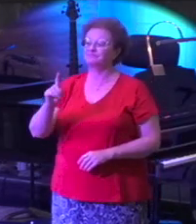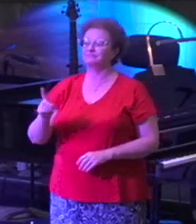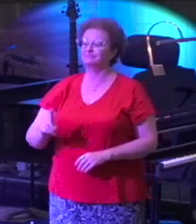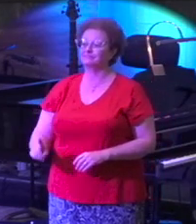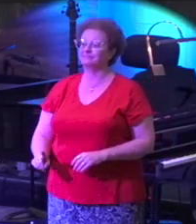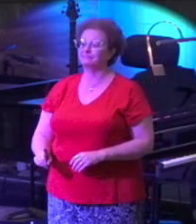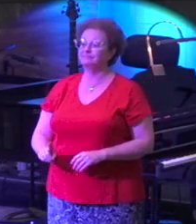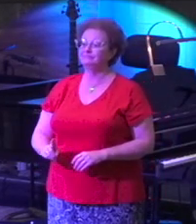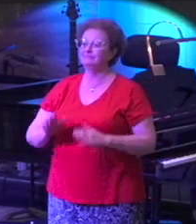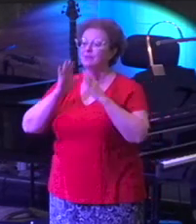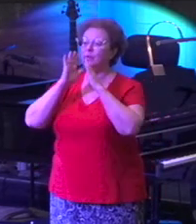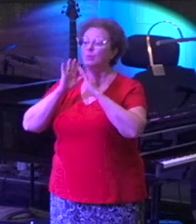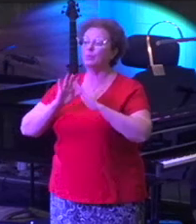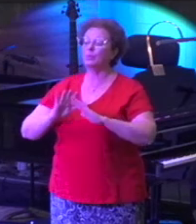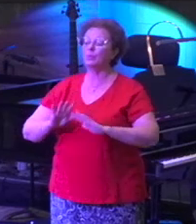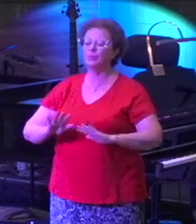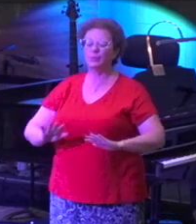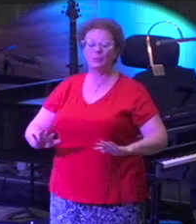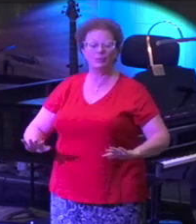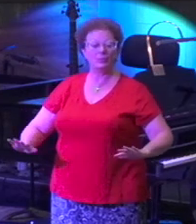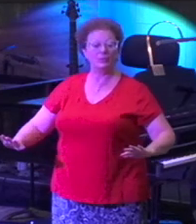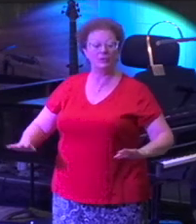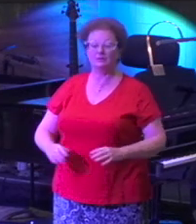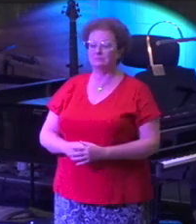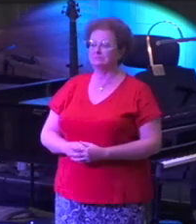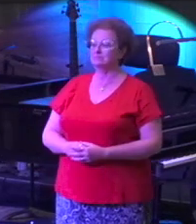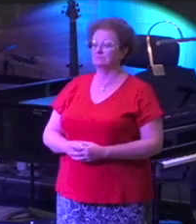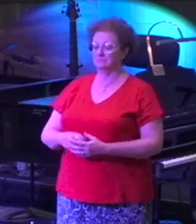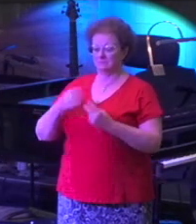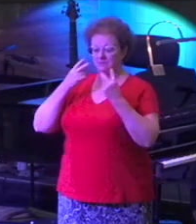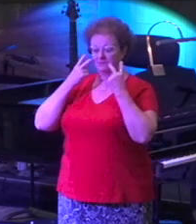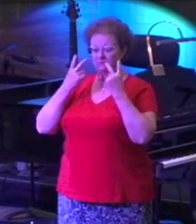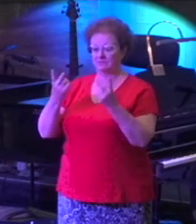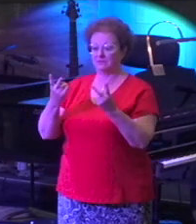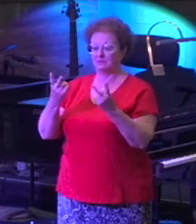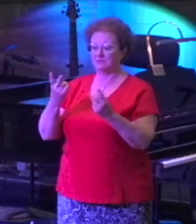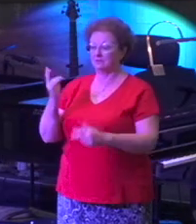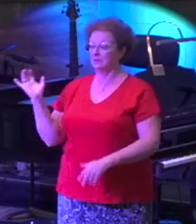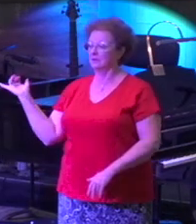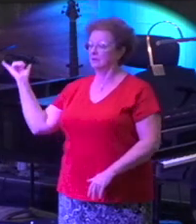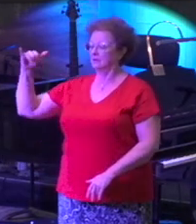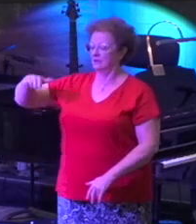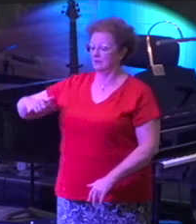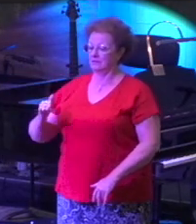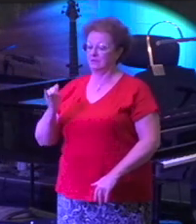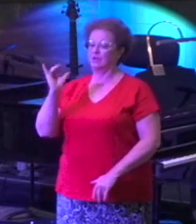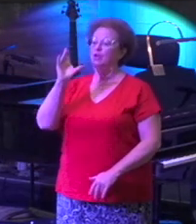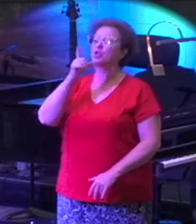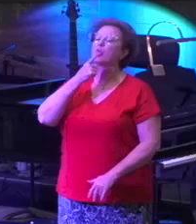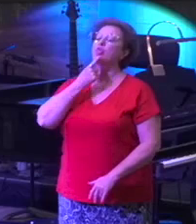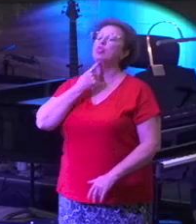storm stills just long enough for them to see that he was swallowed by a real